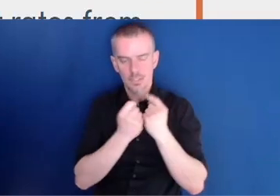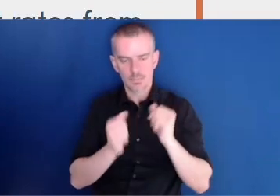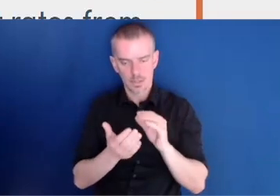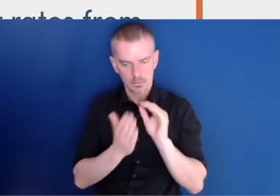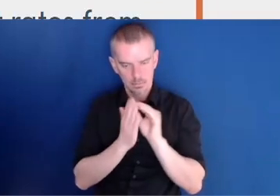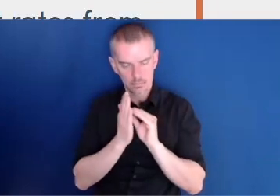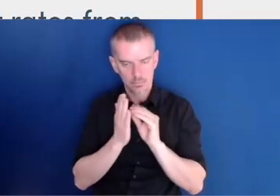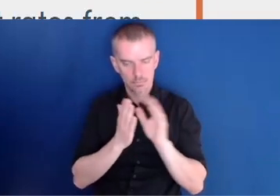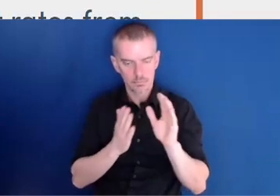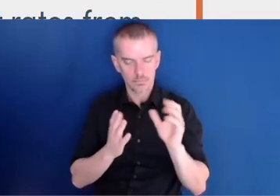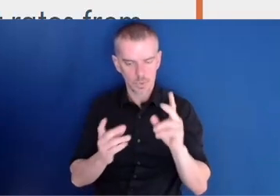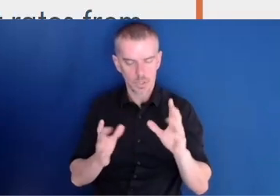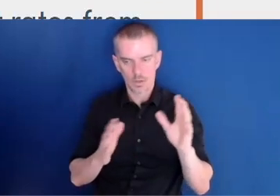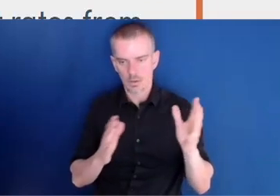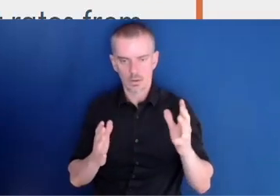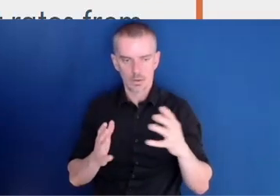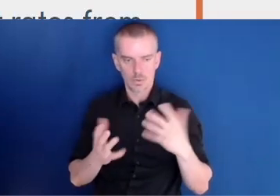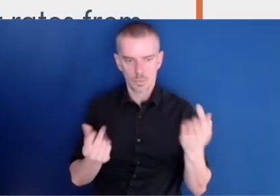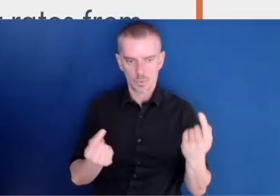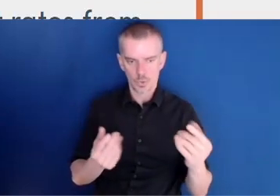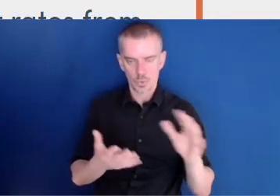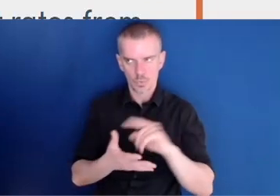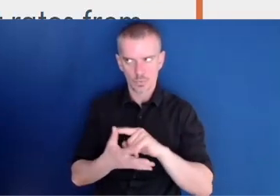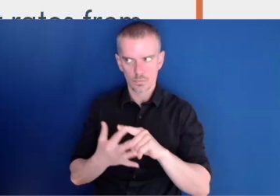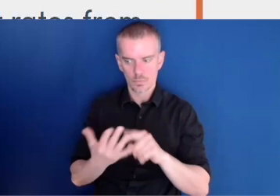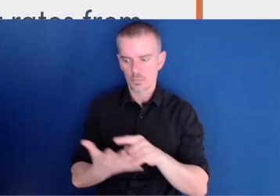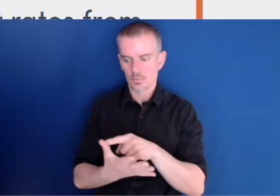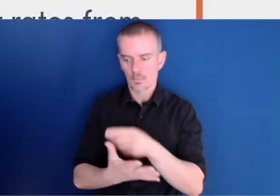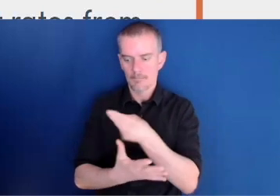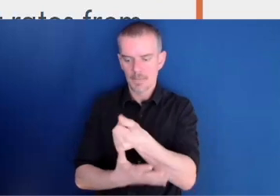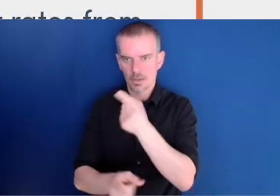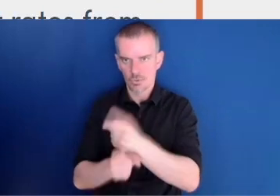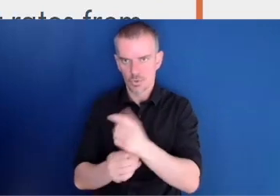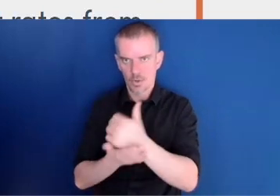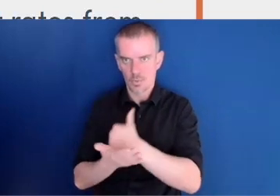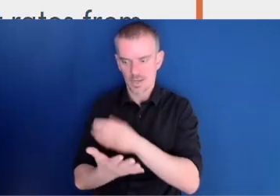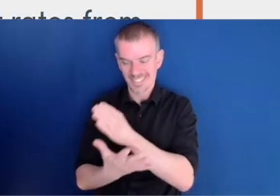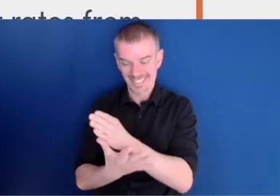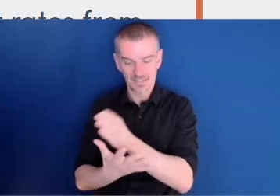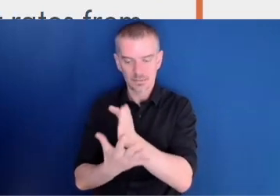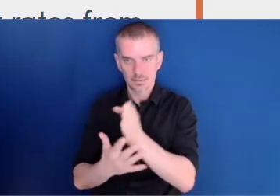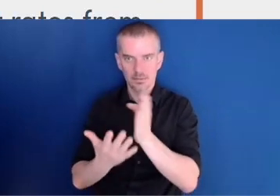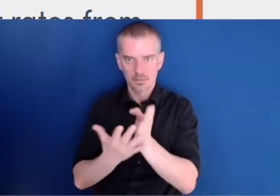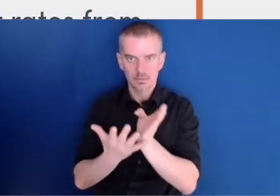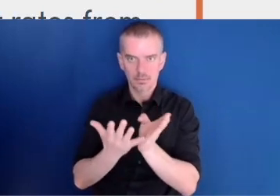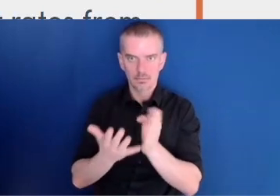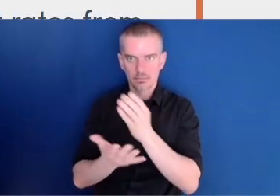they know all the different things that they're working on and they're paying them at the correct rate for each different type of work.